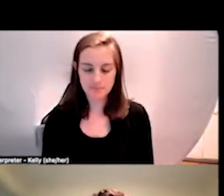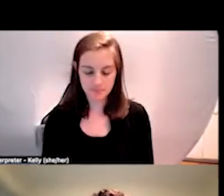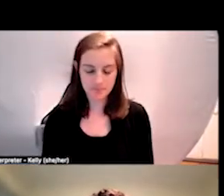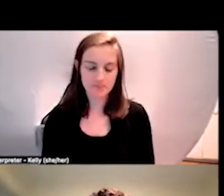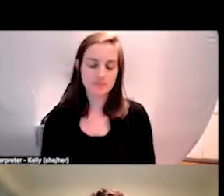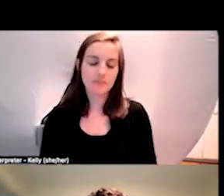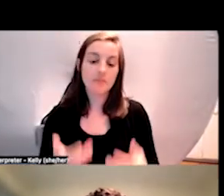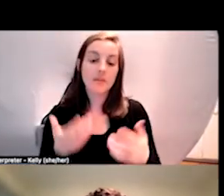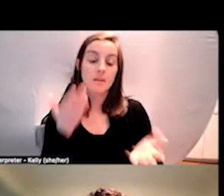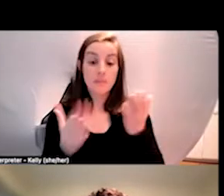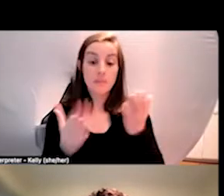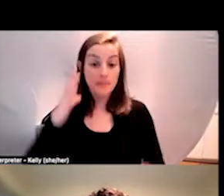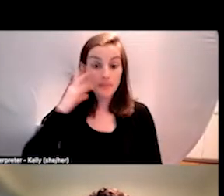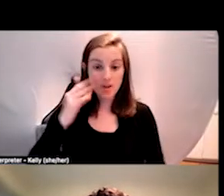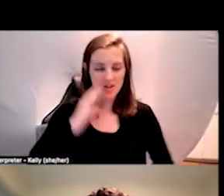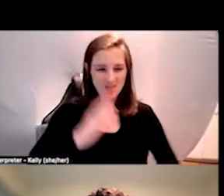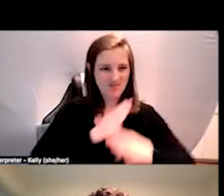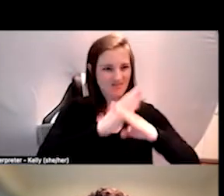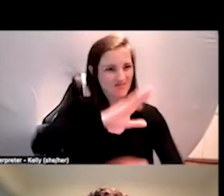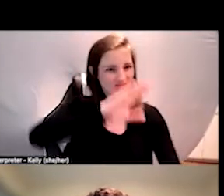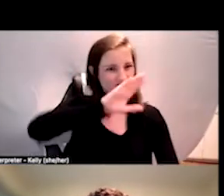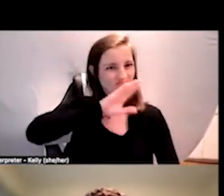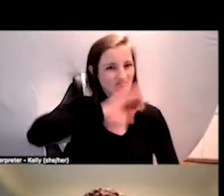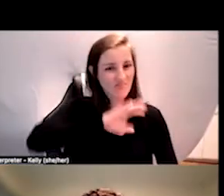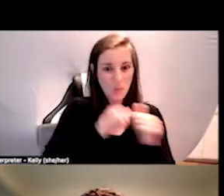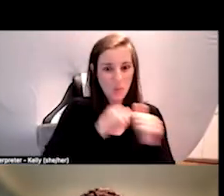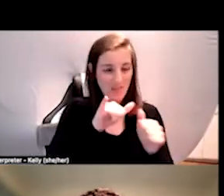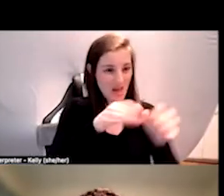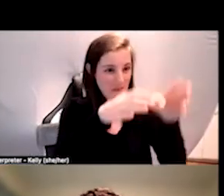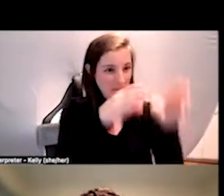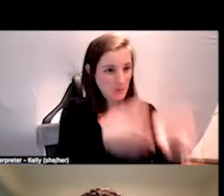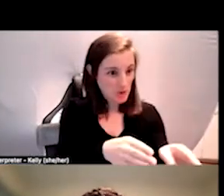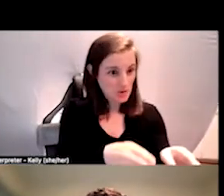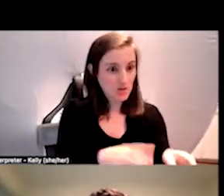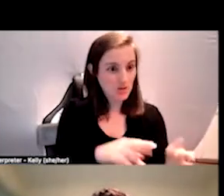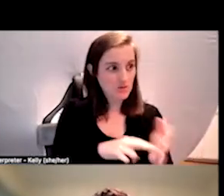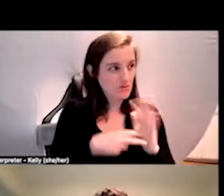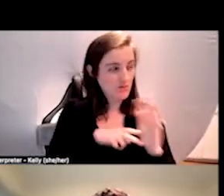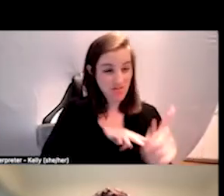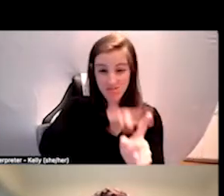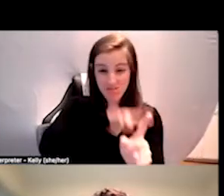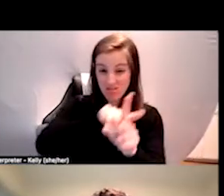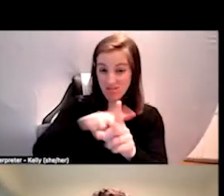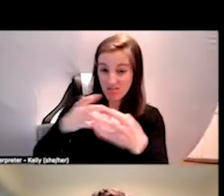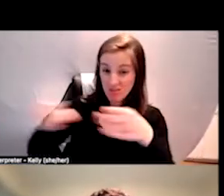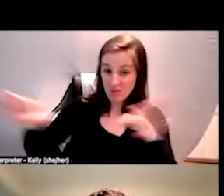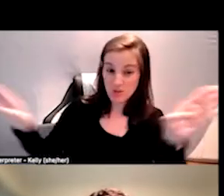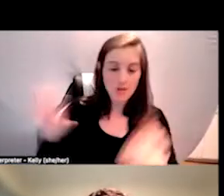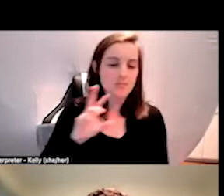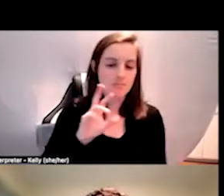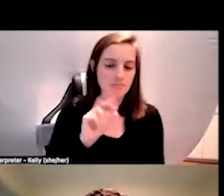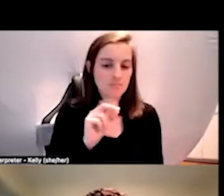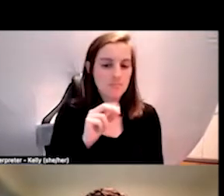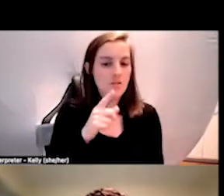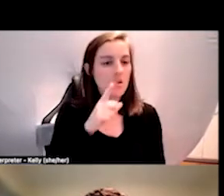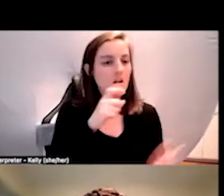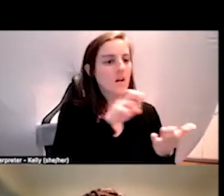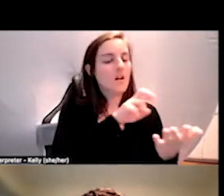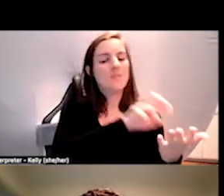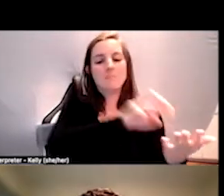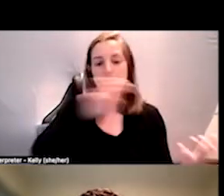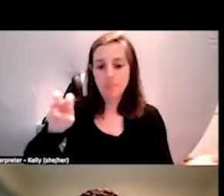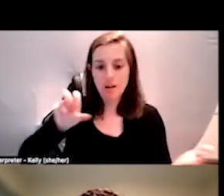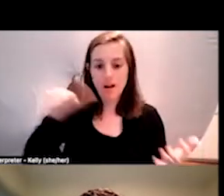or a doctor or a surgeon, might not be kind of a universal barrier, is also really important.